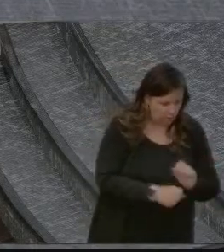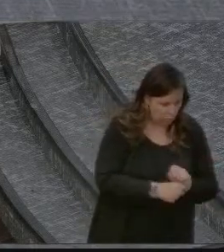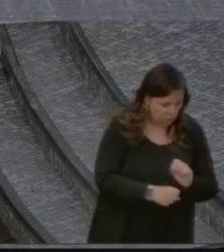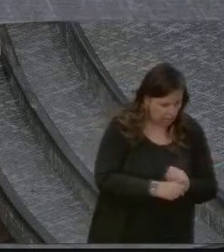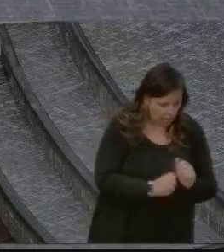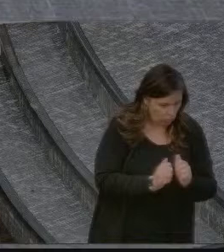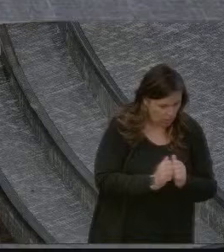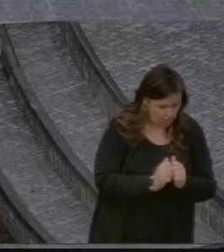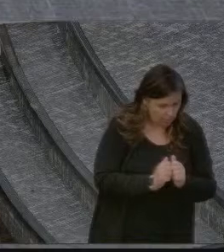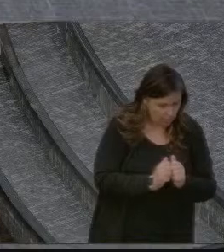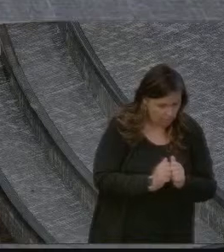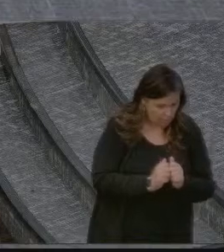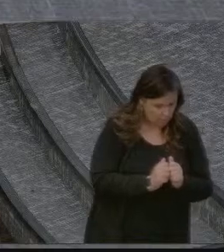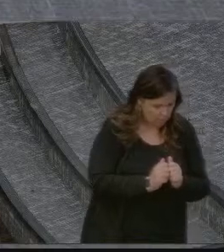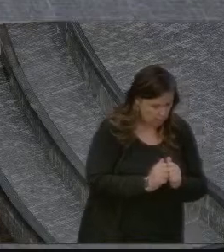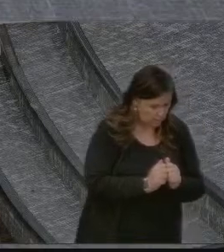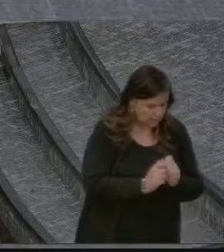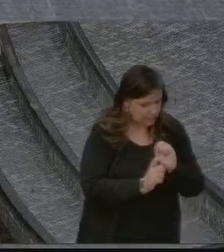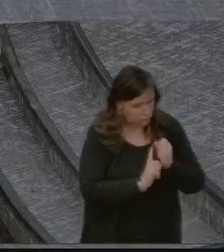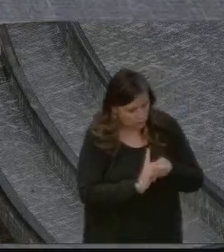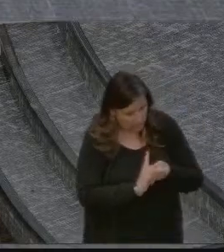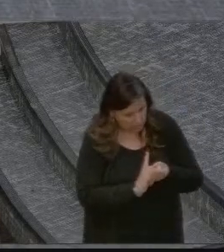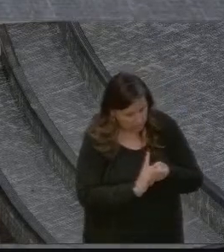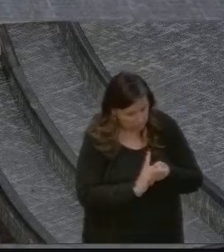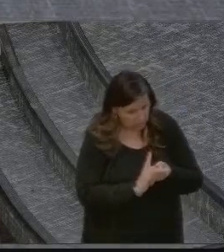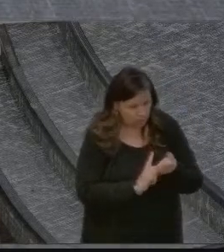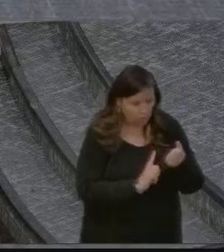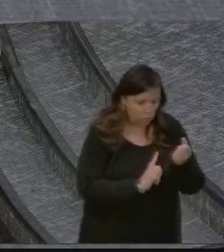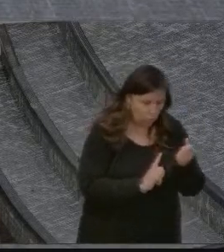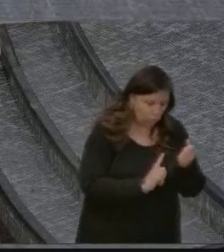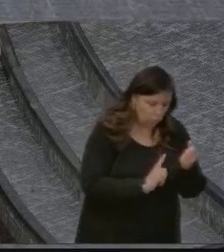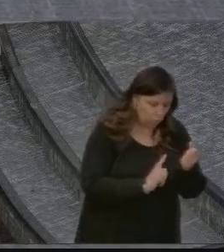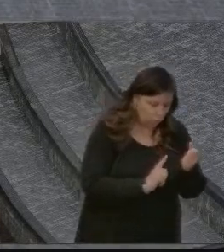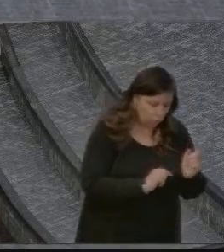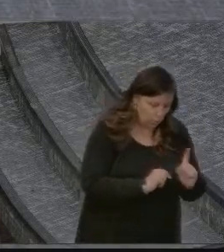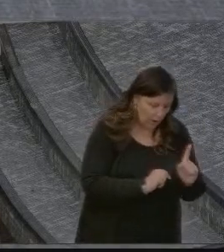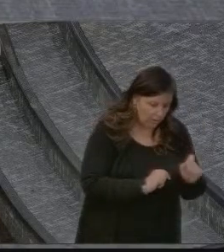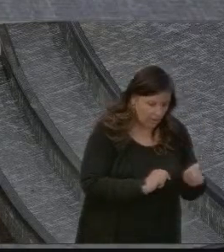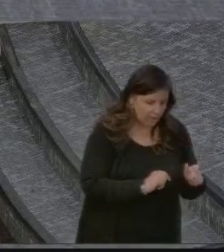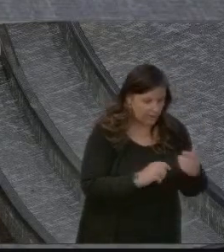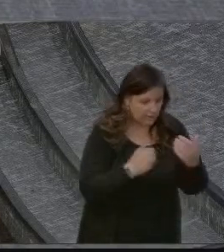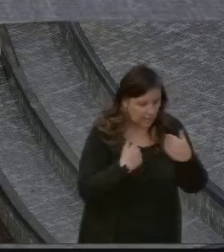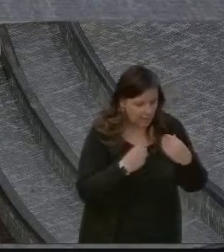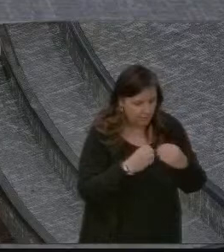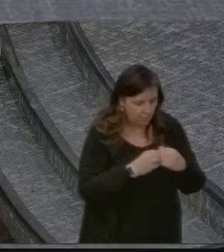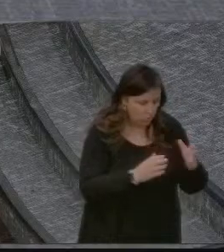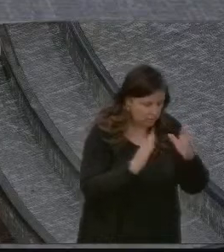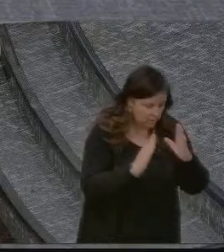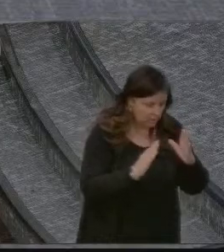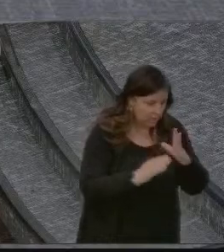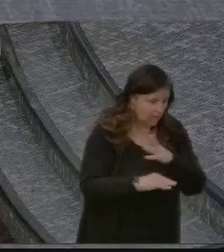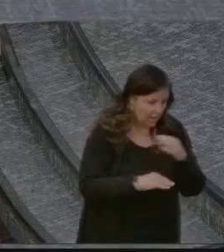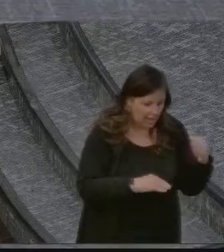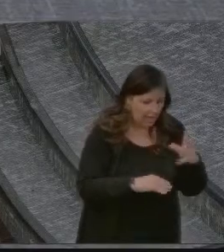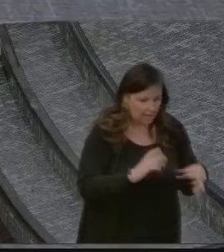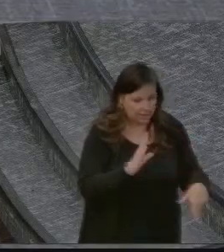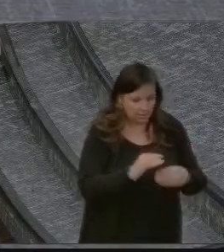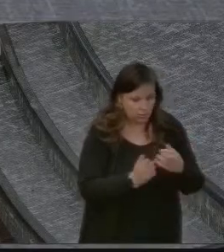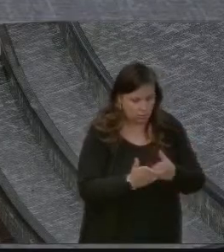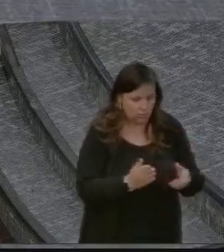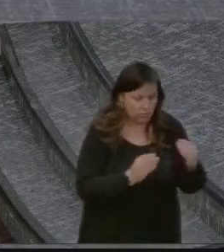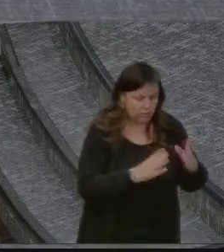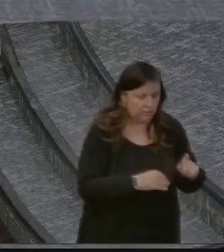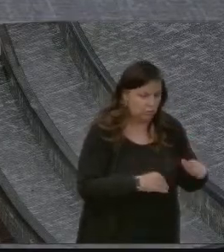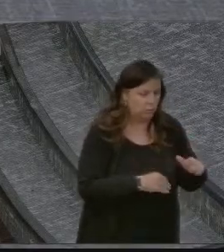perhaps, in a situation where more attention is needed and just additional resources, and for teachers to have to, do